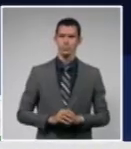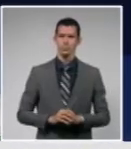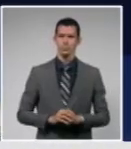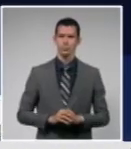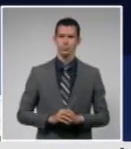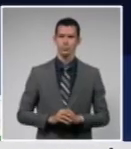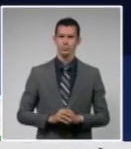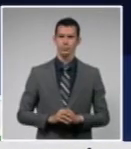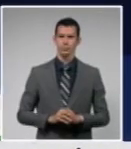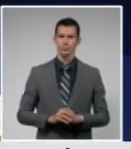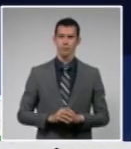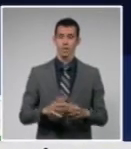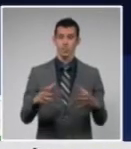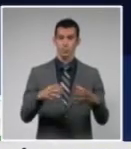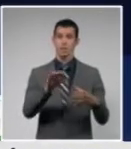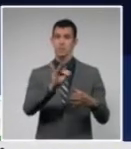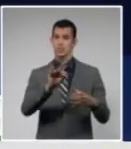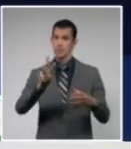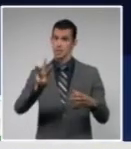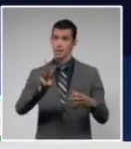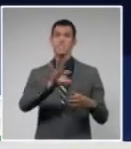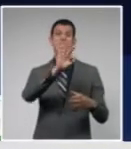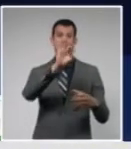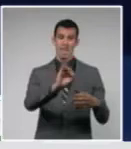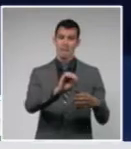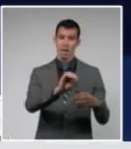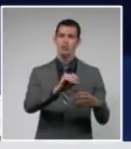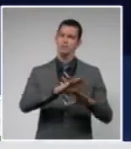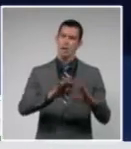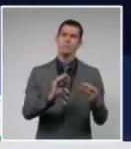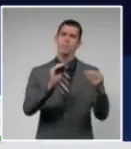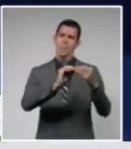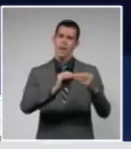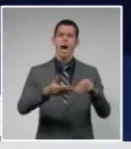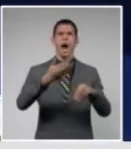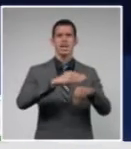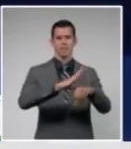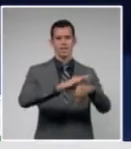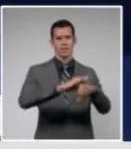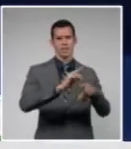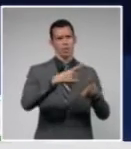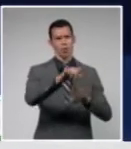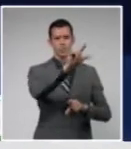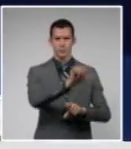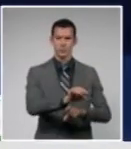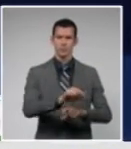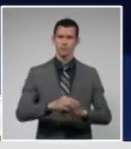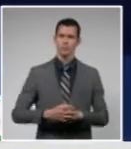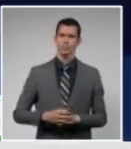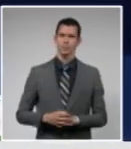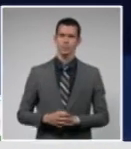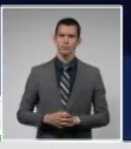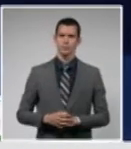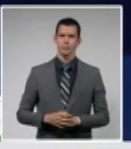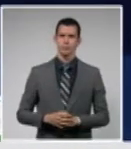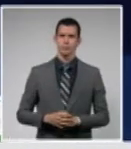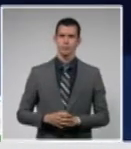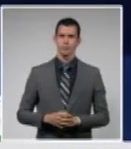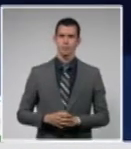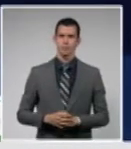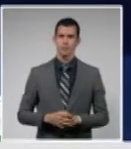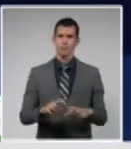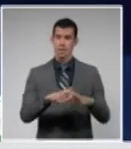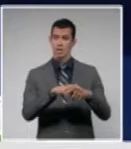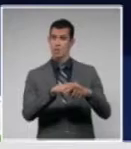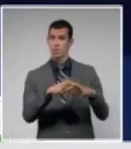virus. Of the 73 cases diagnosed yesterday, the source of infection linked to 3